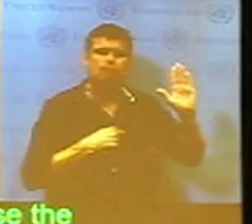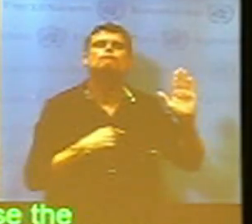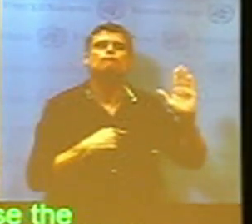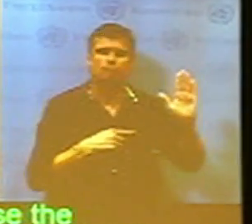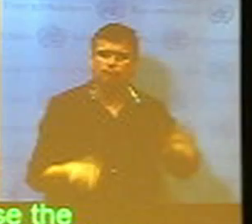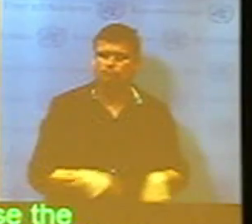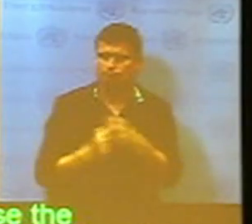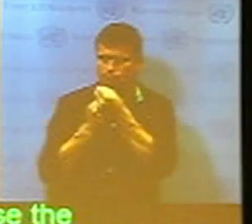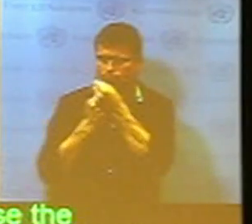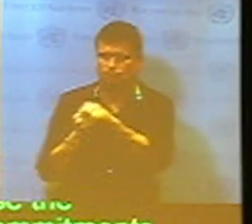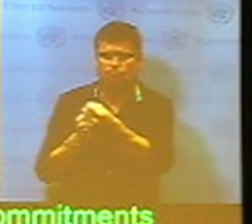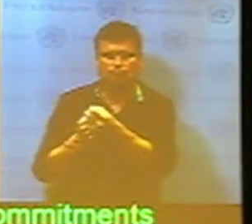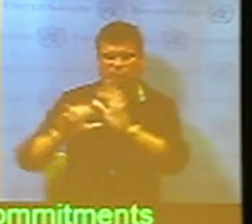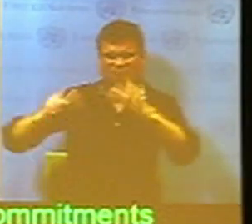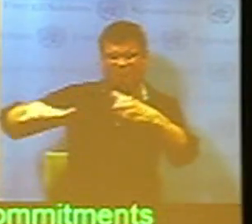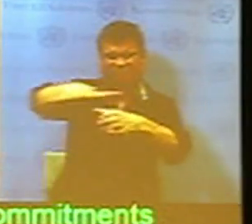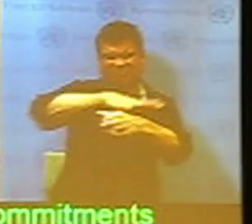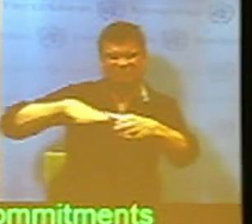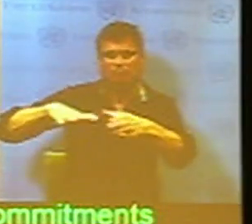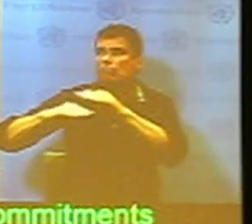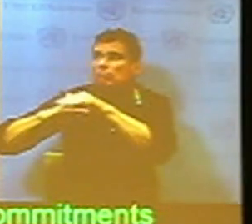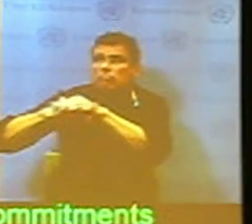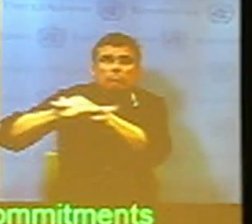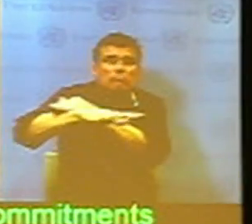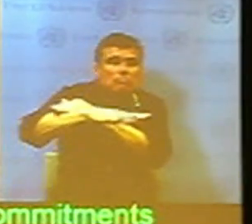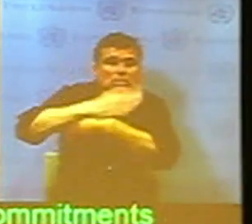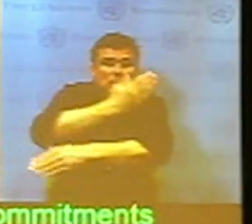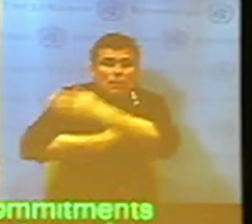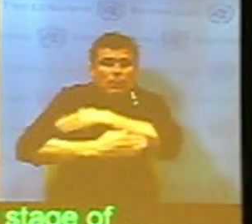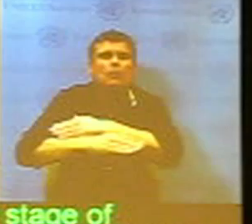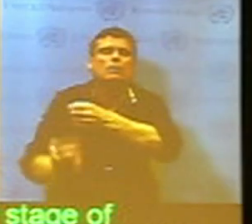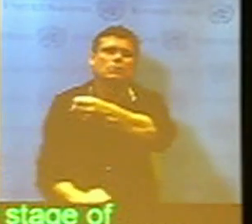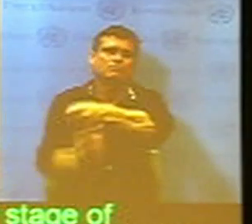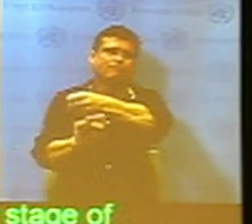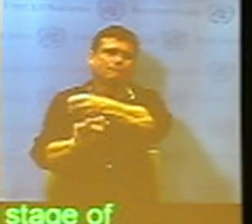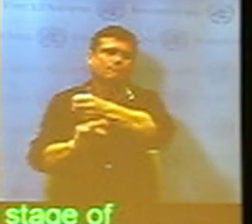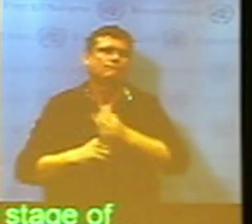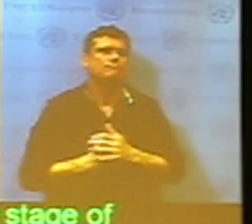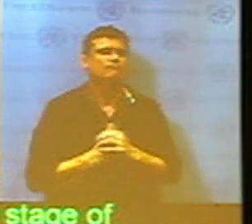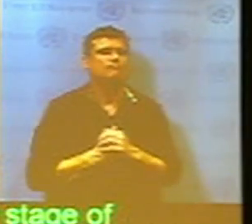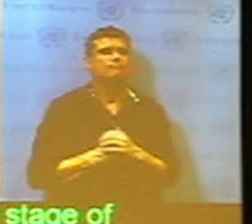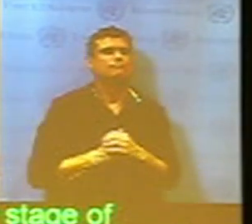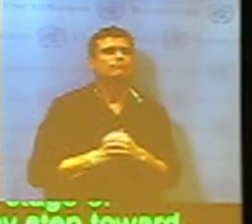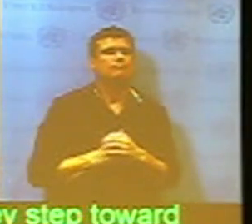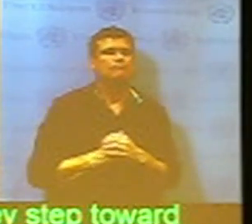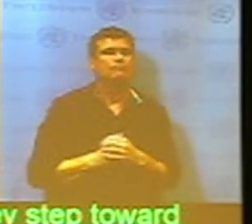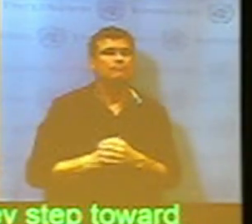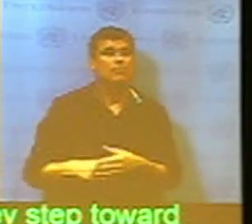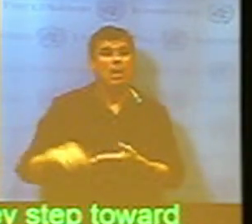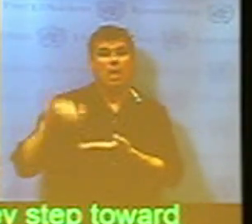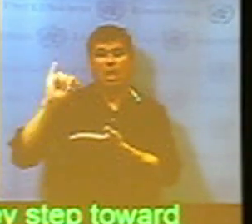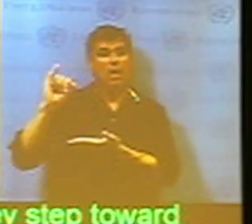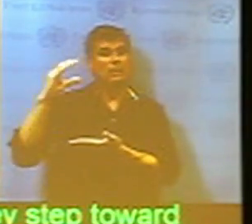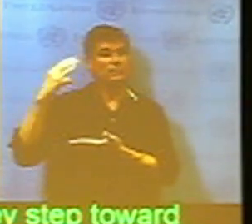One key step towards realising these commitments has been the establishment of the IASC Task Team on Inclusion of Persons